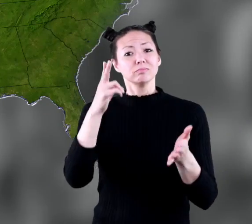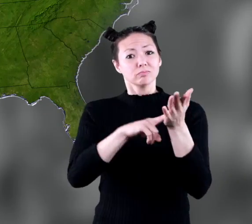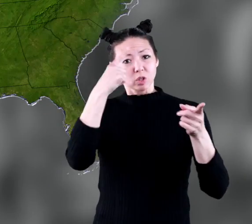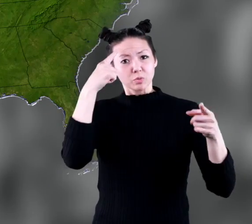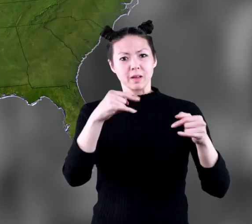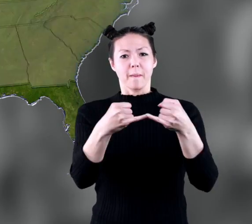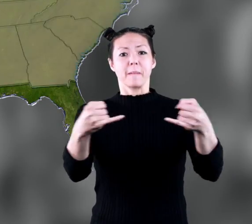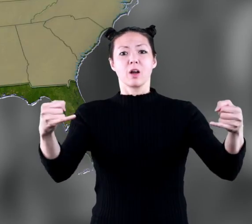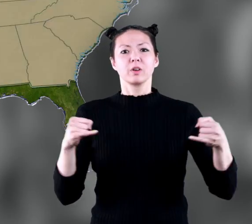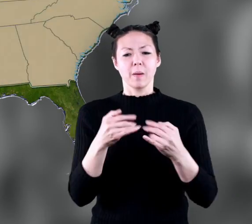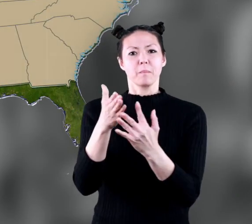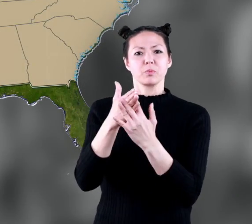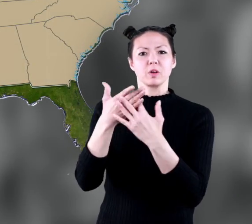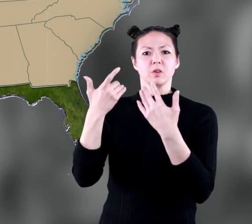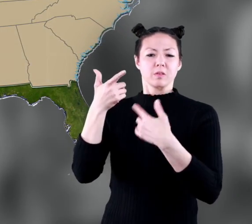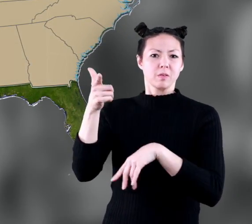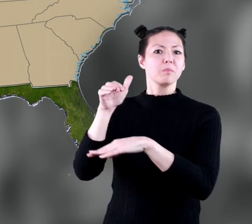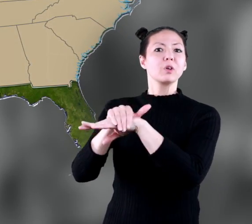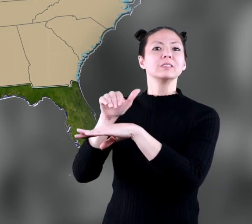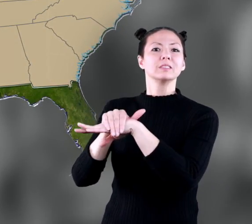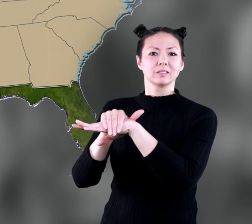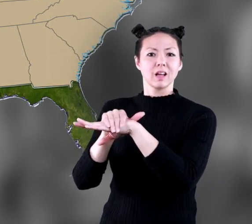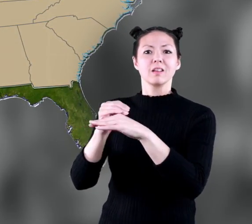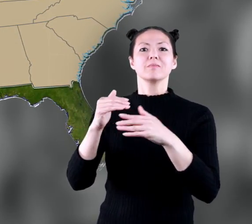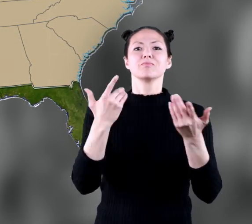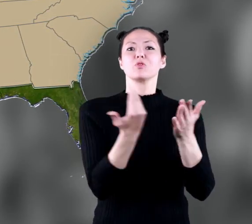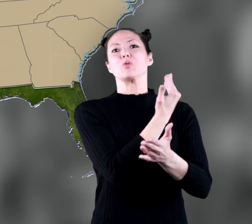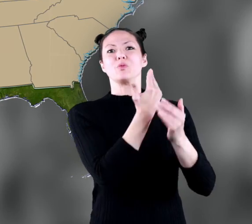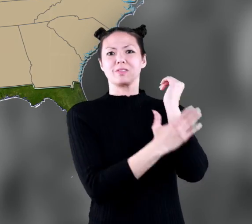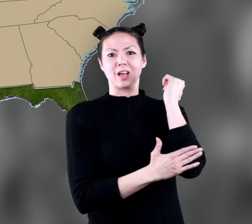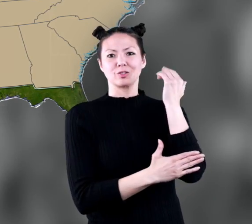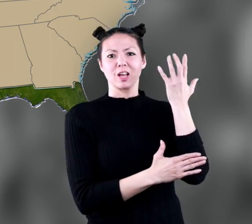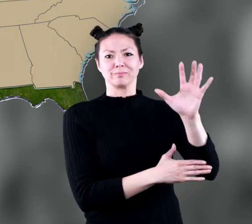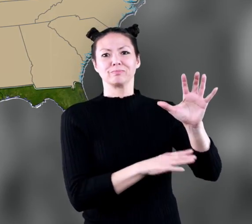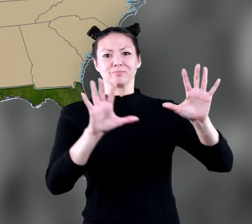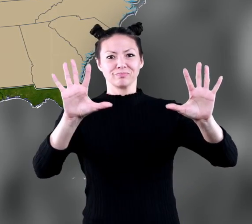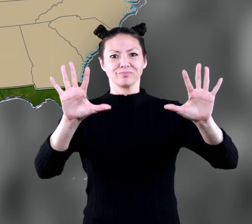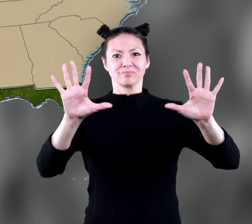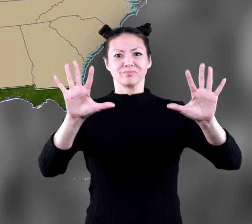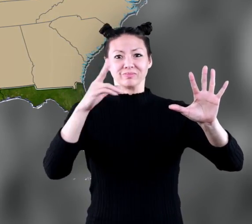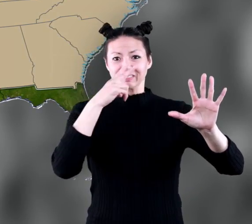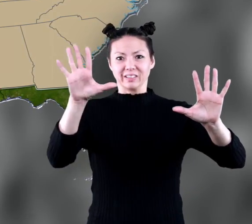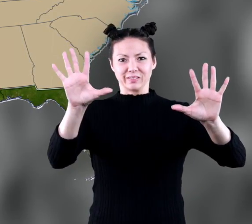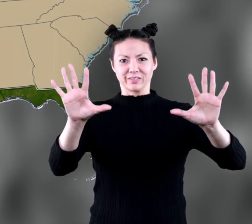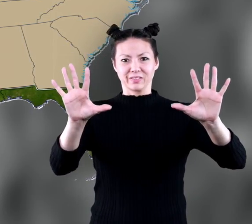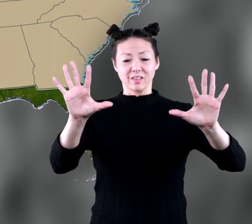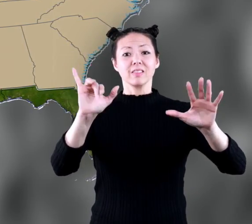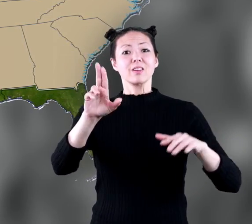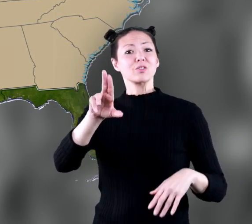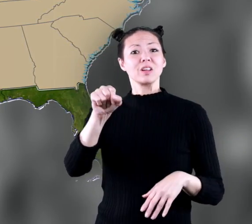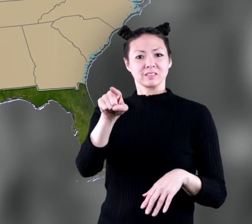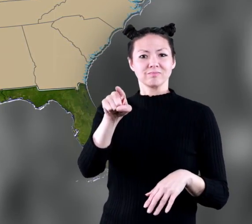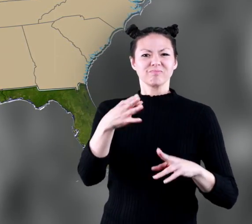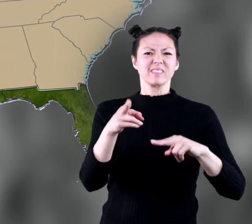treaty set the boundaries between the British Empire and the new young country. The terms set by the treaty were that